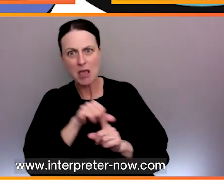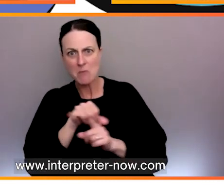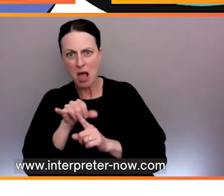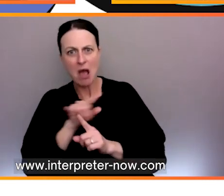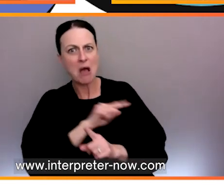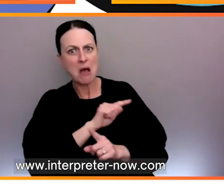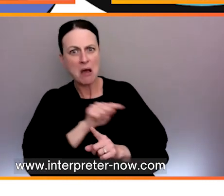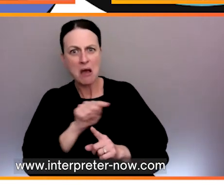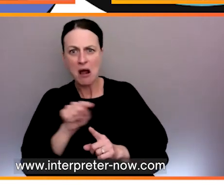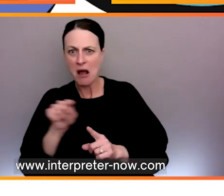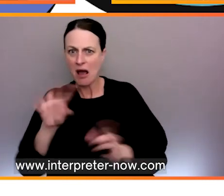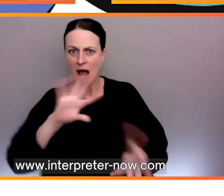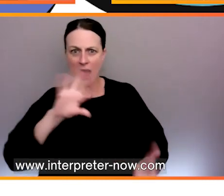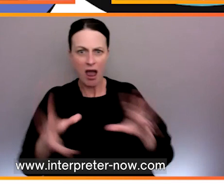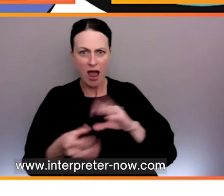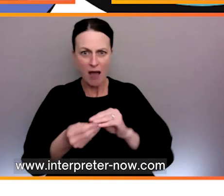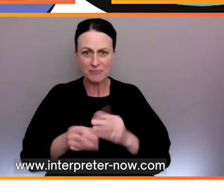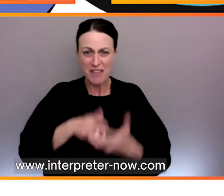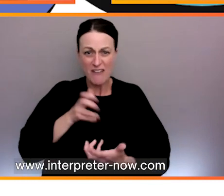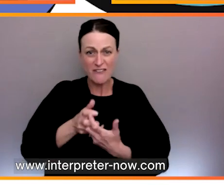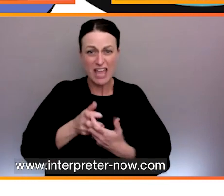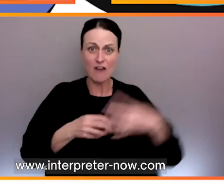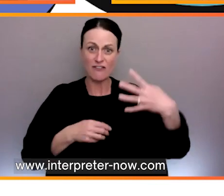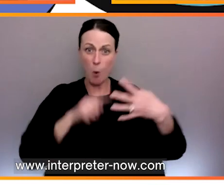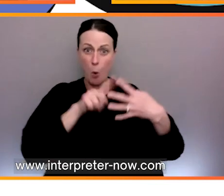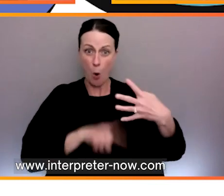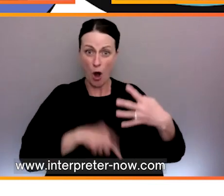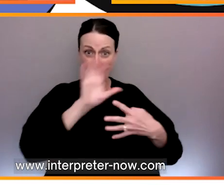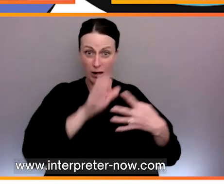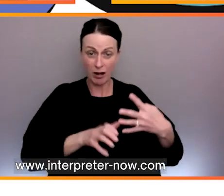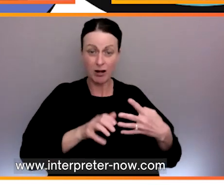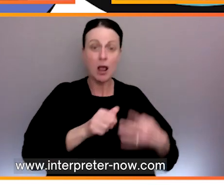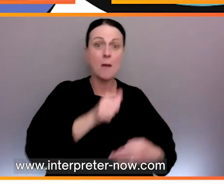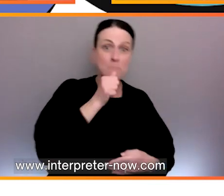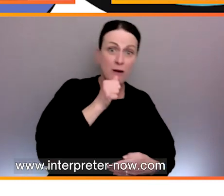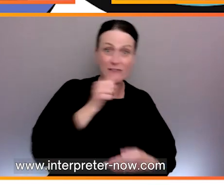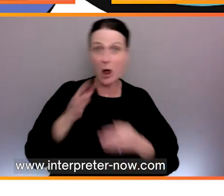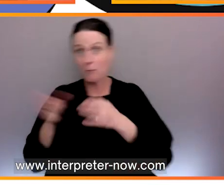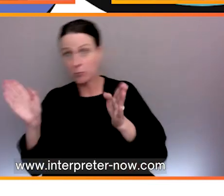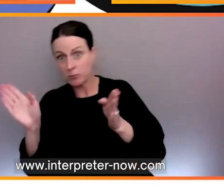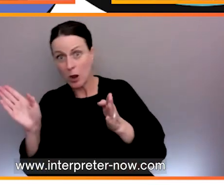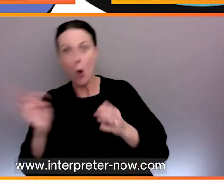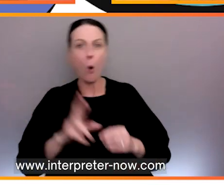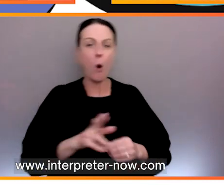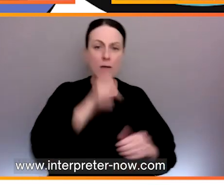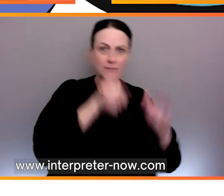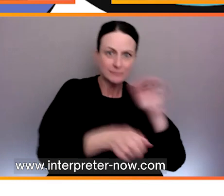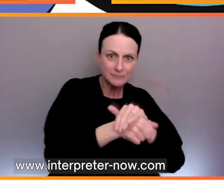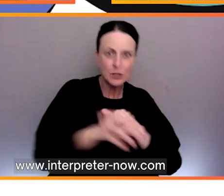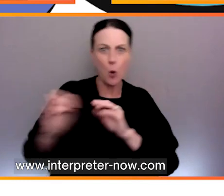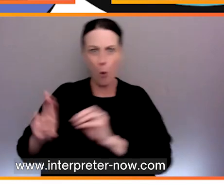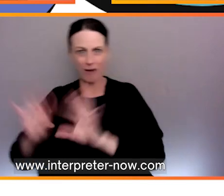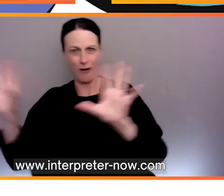to someone on the executive team and said, hey, we're going to need to make a change. And I did not make it